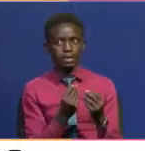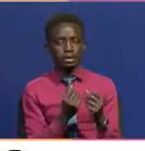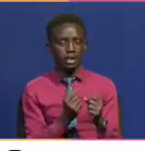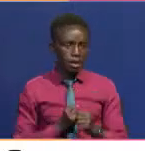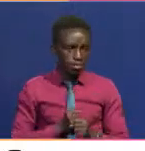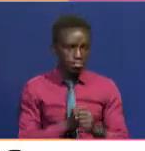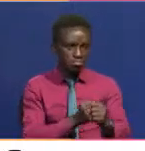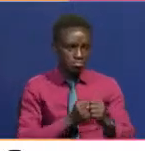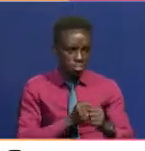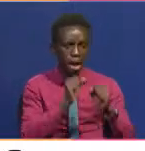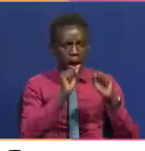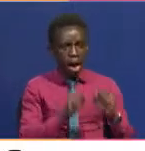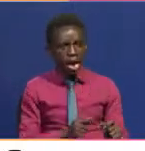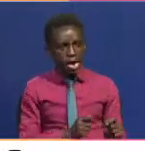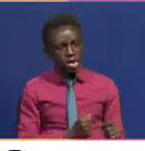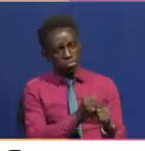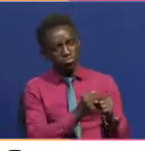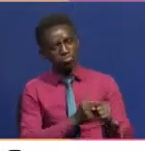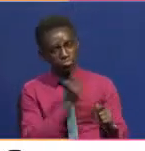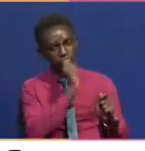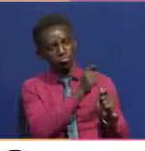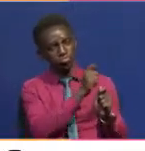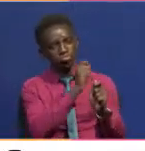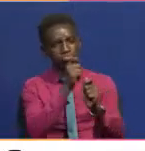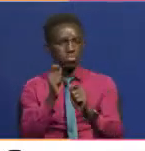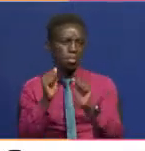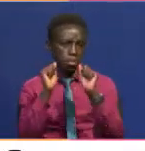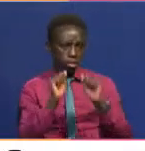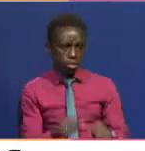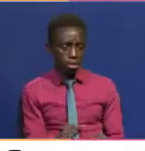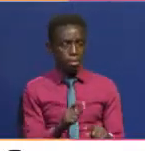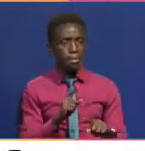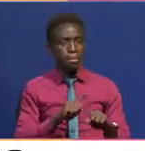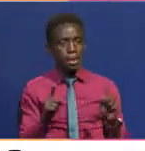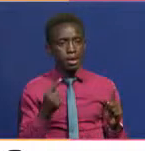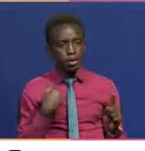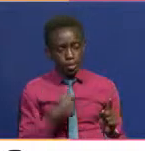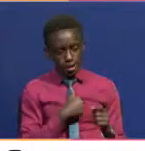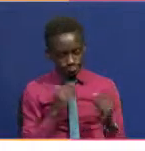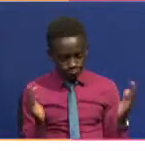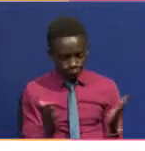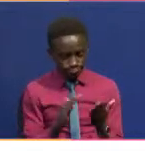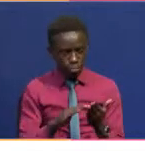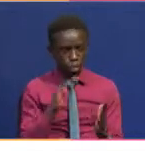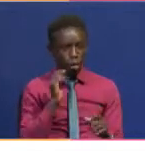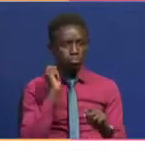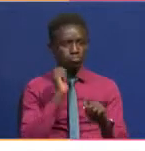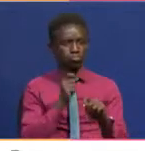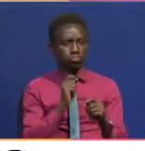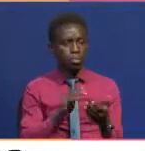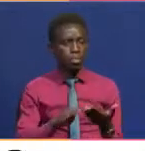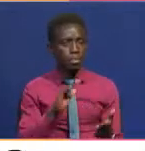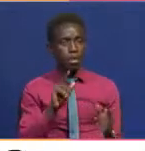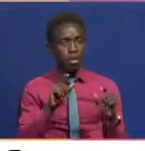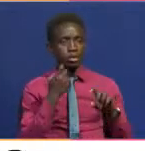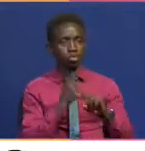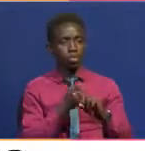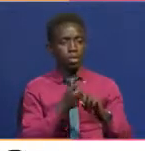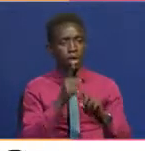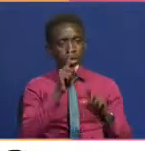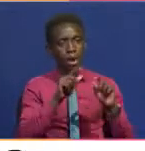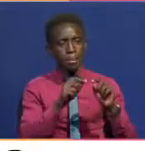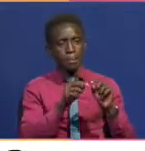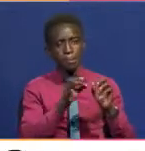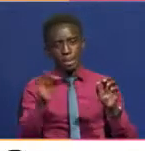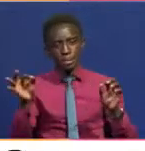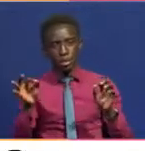anaweza kutengeneza the frame, and so we are trying to encourage more fundis to do that. It's made of metal, 1 meter squared.